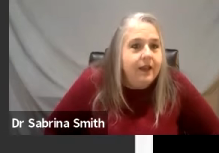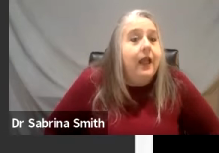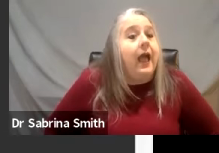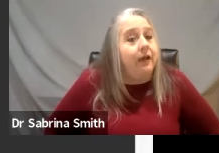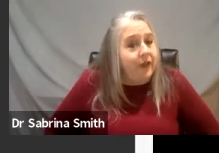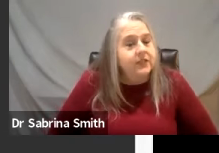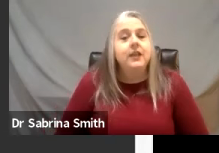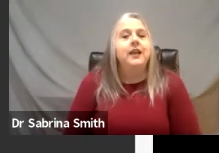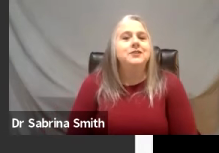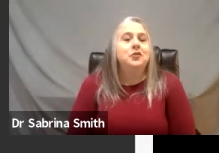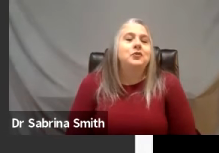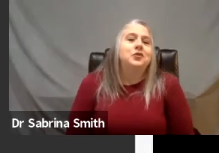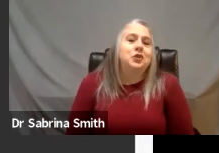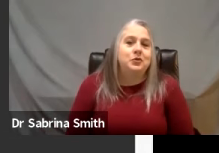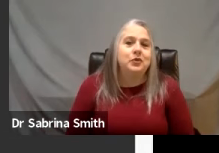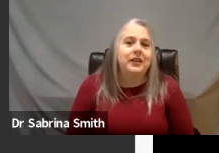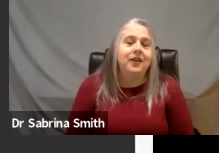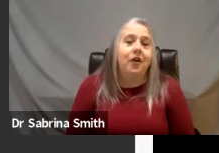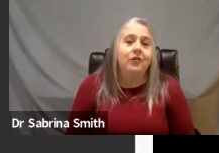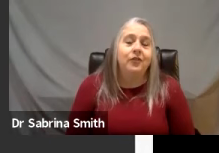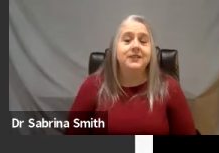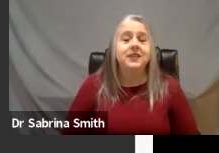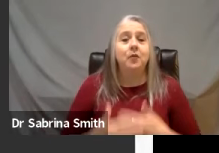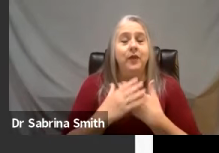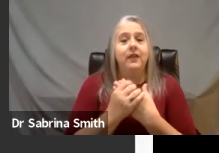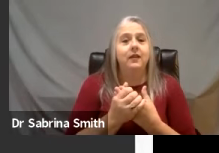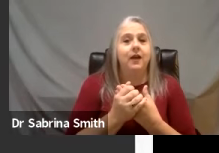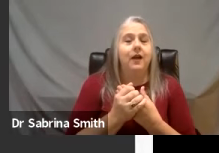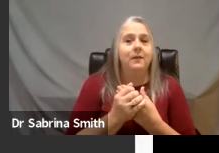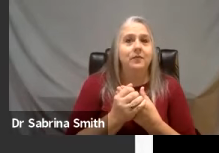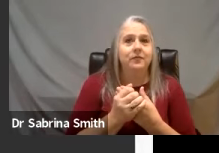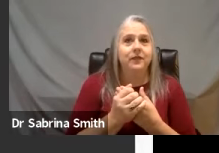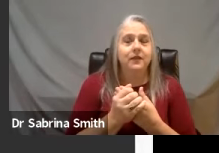had affect. And so those are usually our things that we,